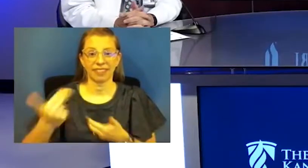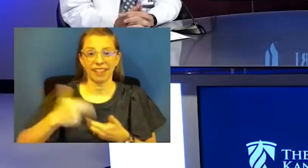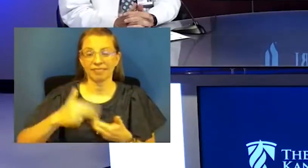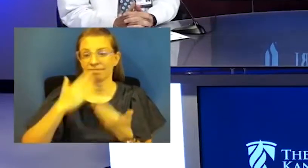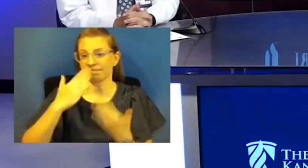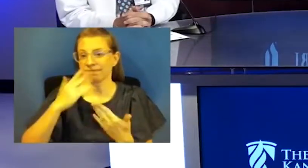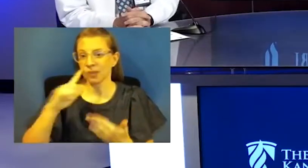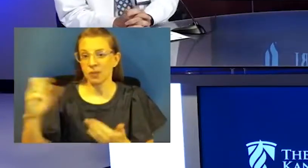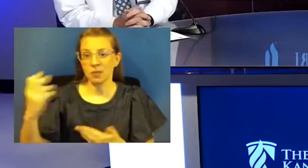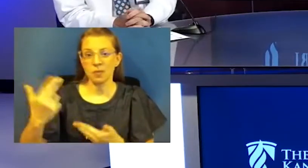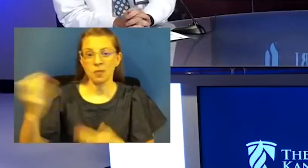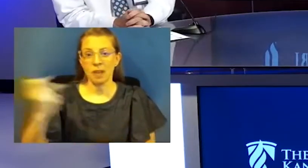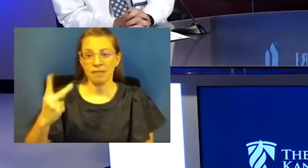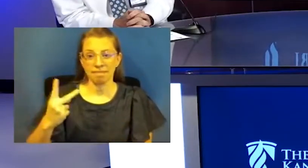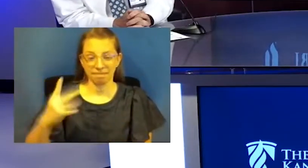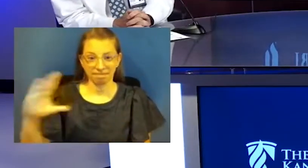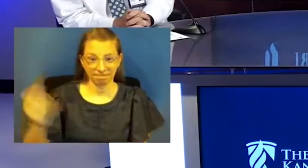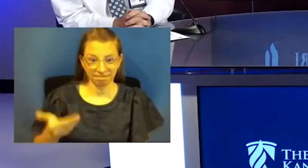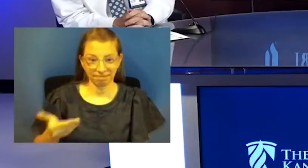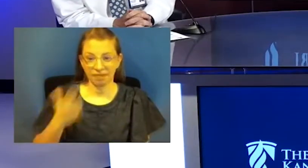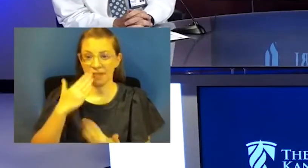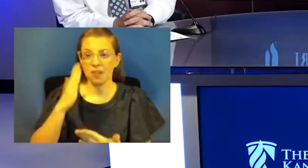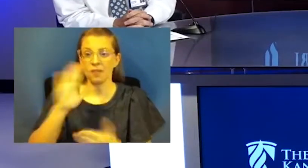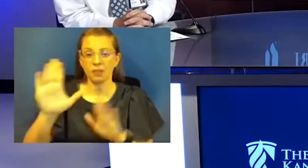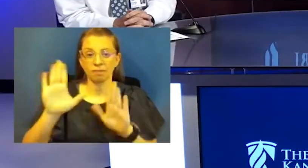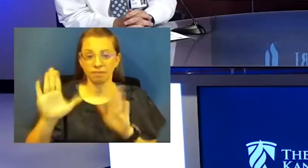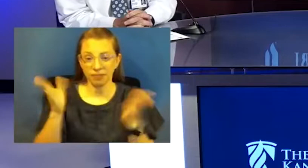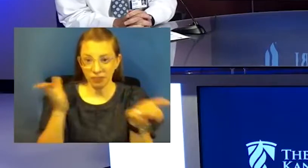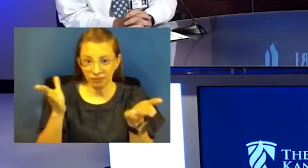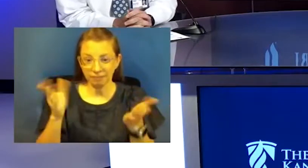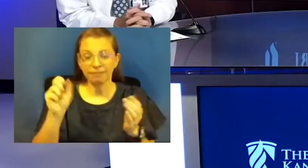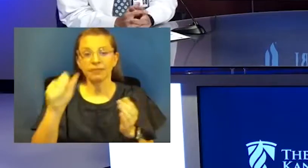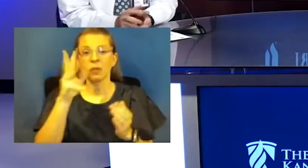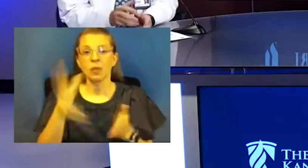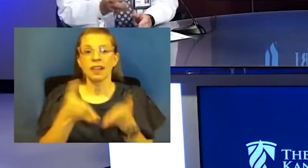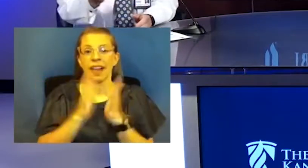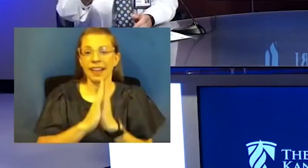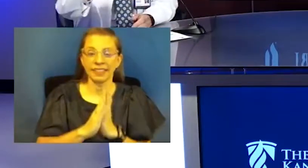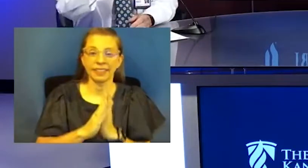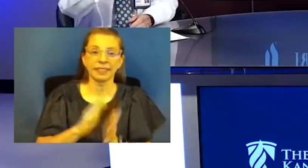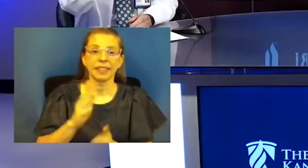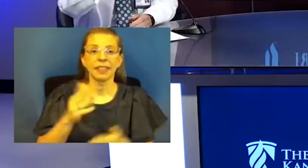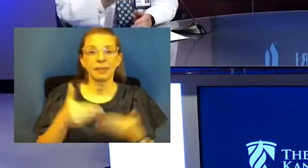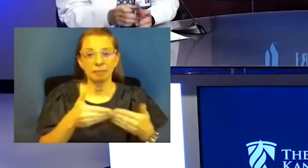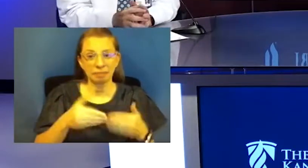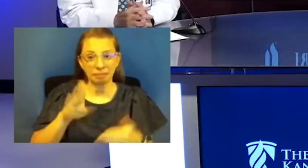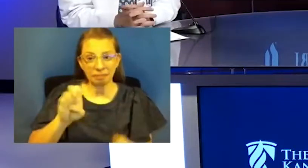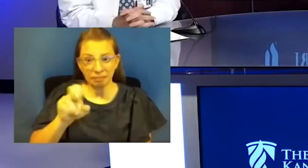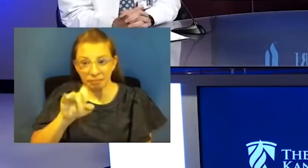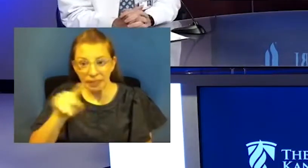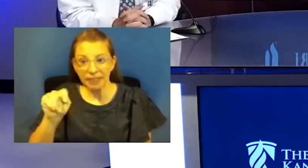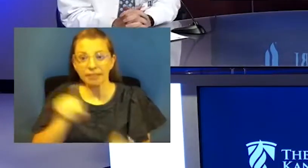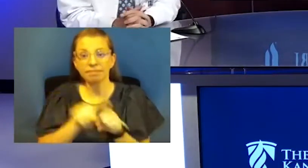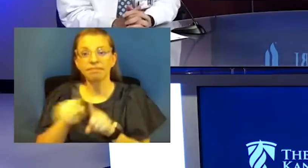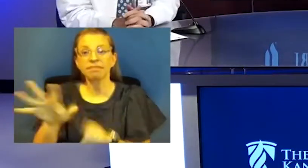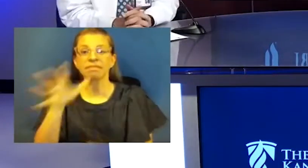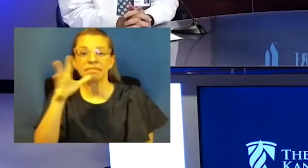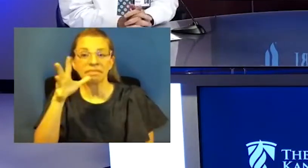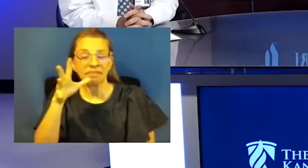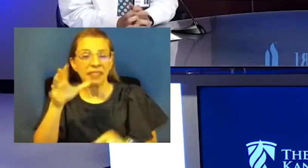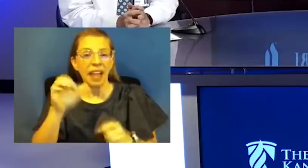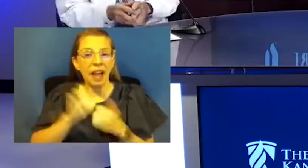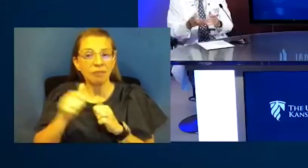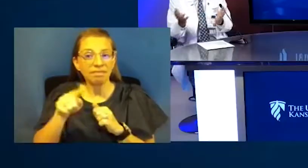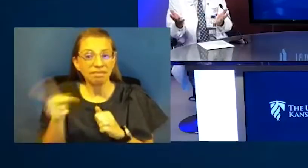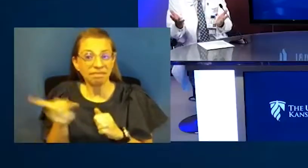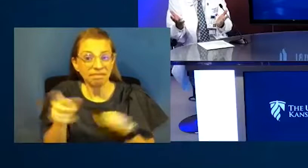work and great service. And yes, we will ask how baby Bennett and mom are doing, as well as a few other questions in just a few minutes. But first,